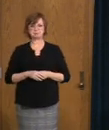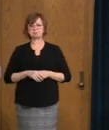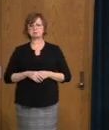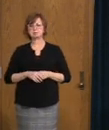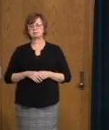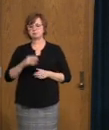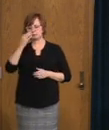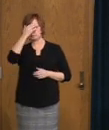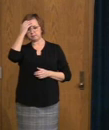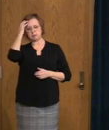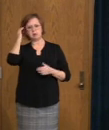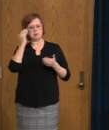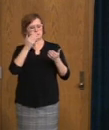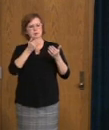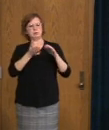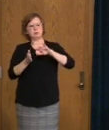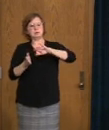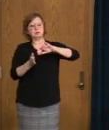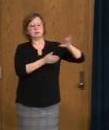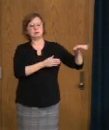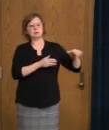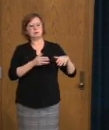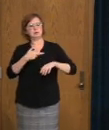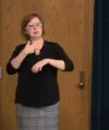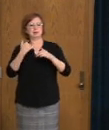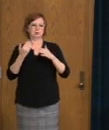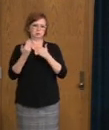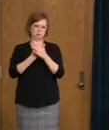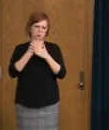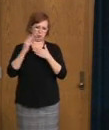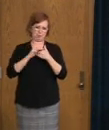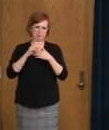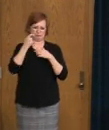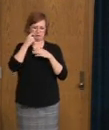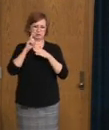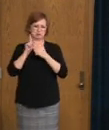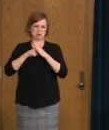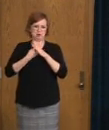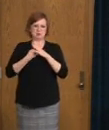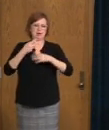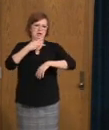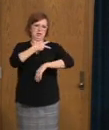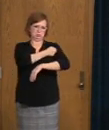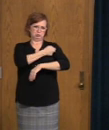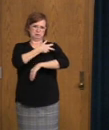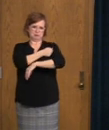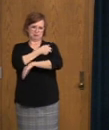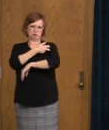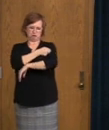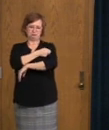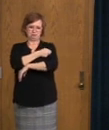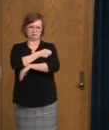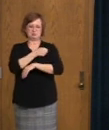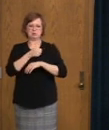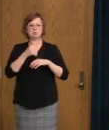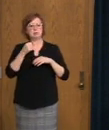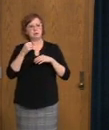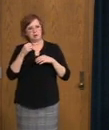The immunization program, as we know, has started, and we know that it will be a slow, steady process over